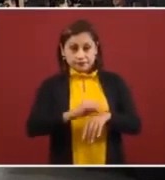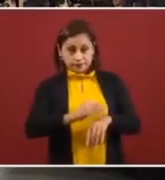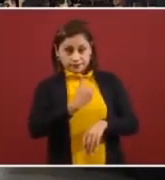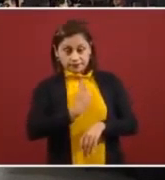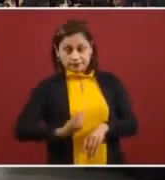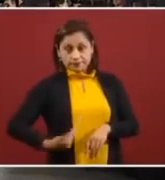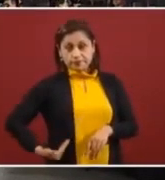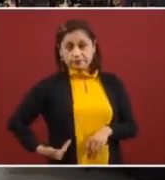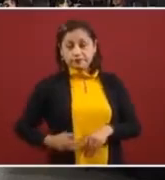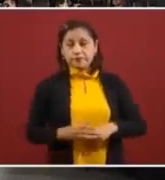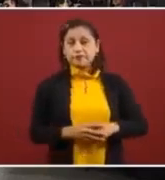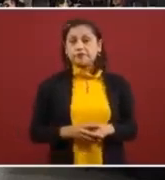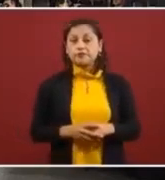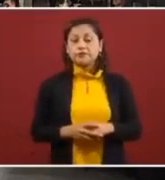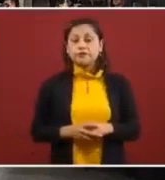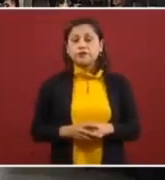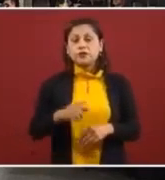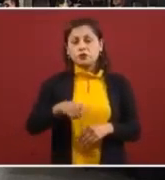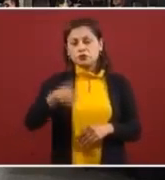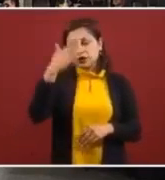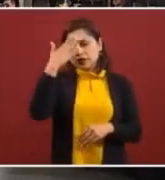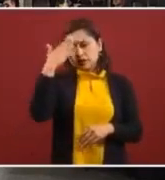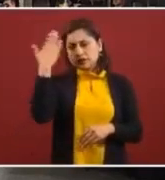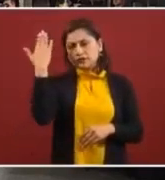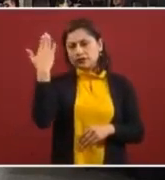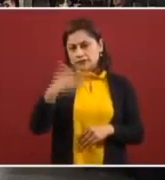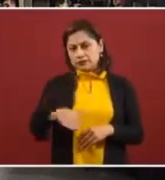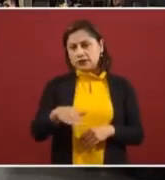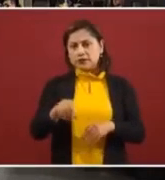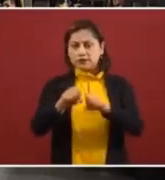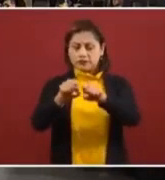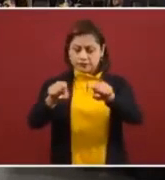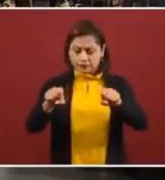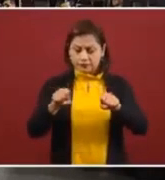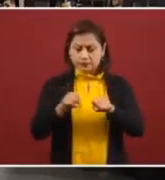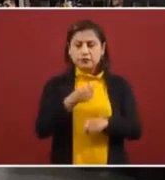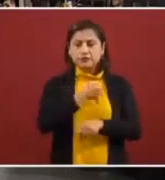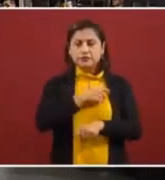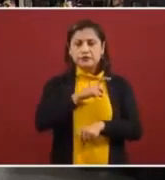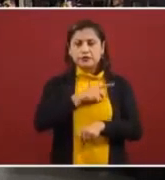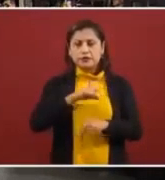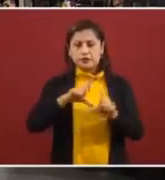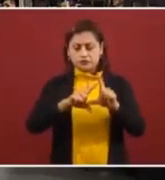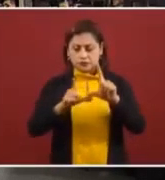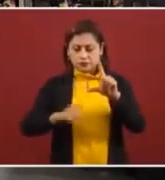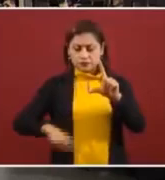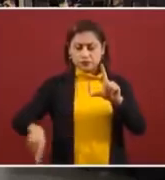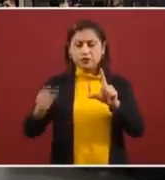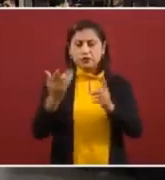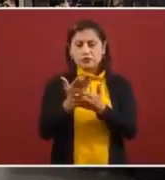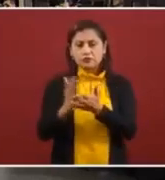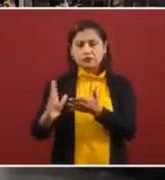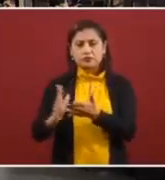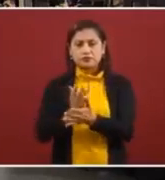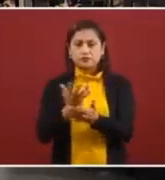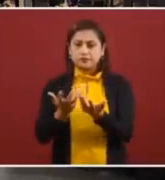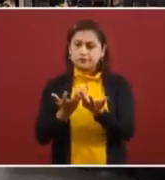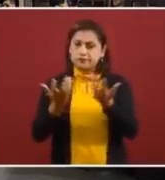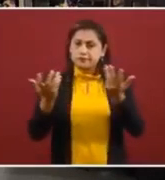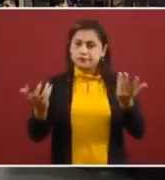presidente. Everyone have a good day. As you know, the system health is